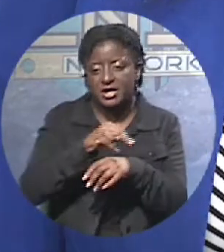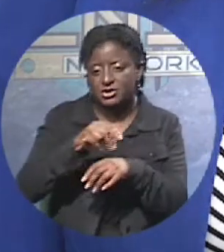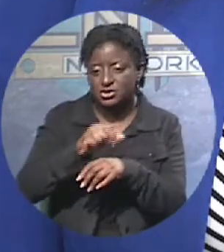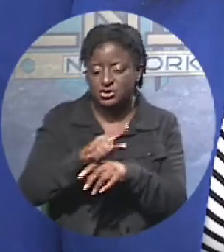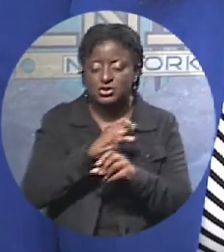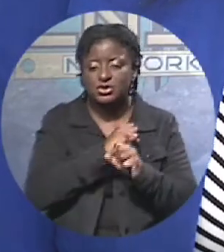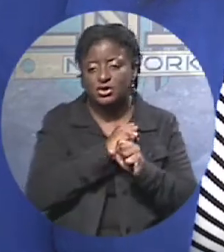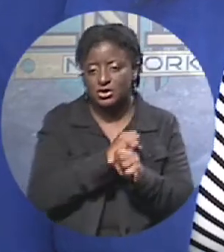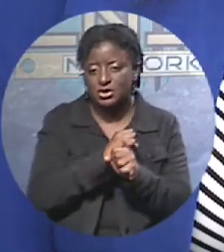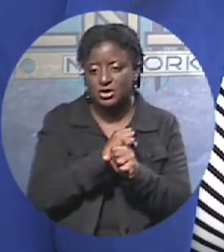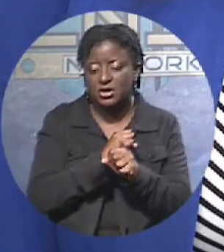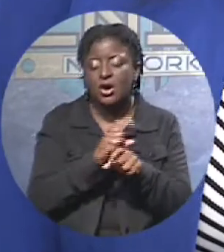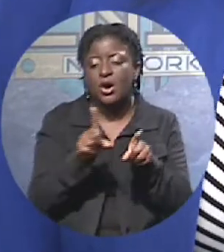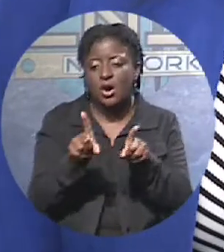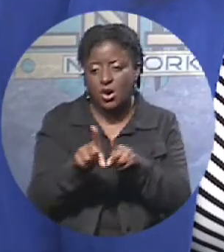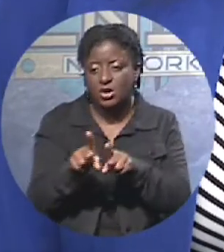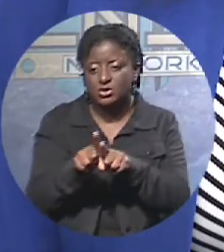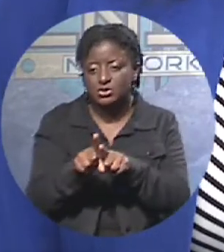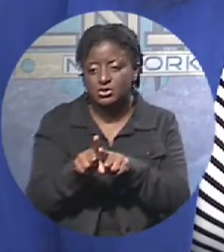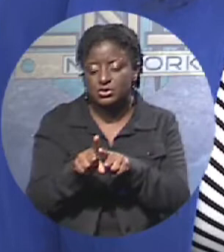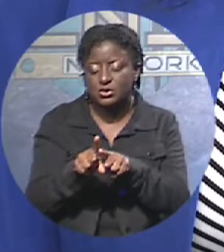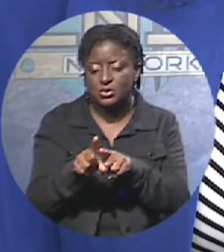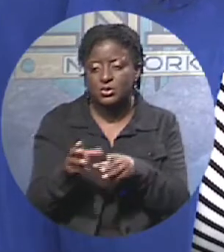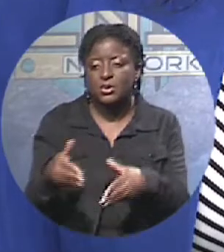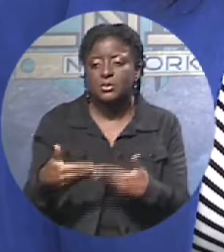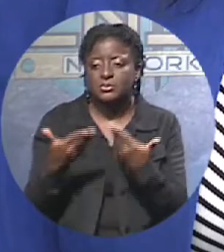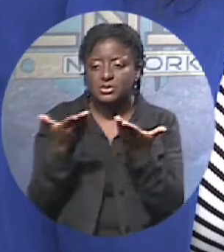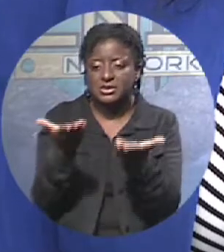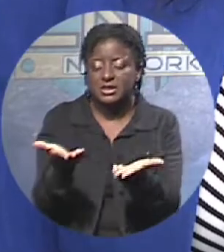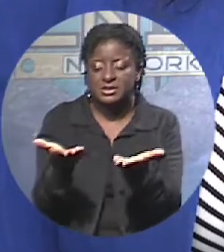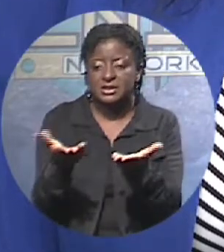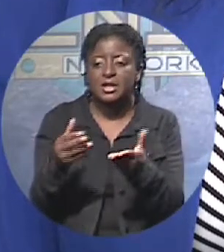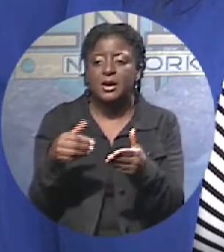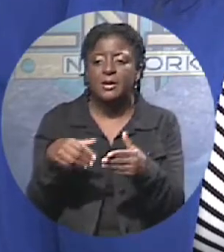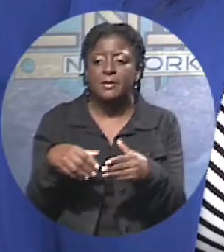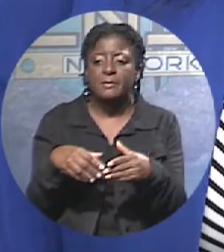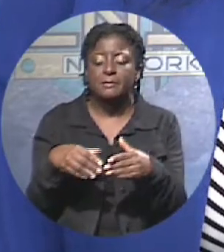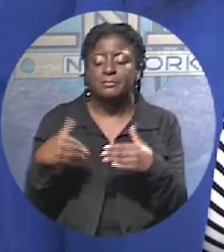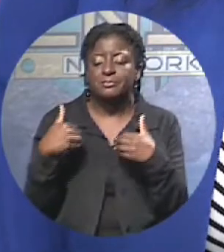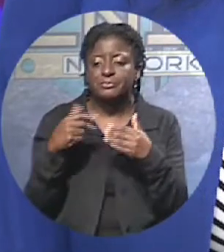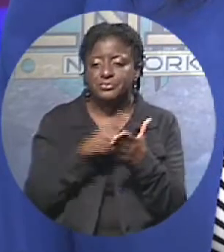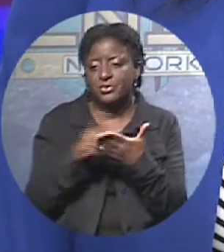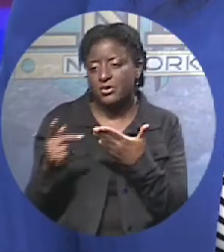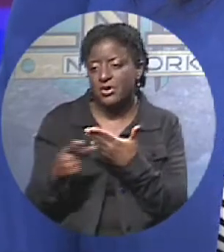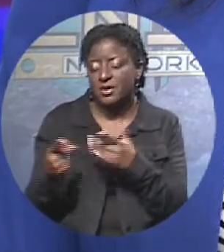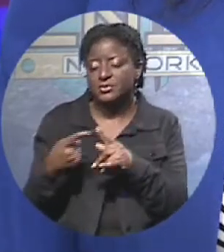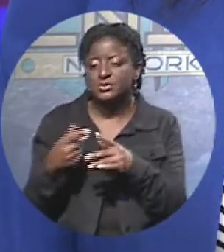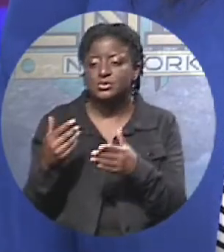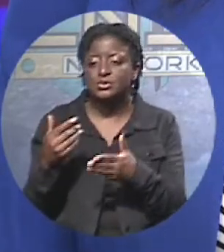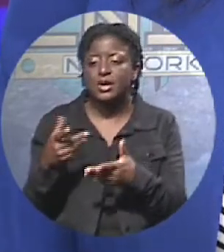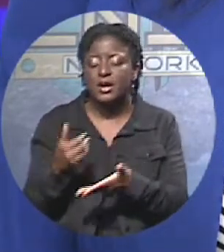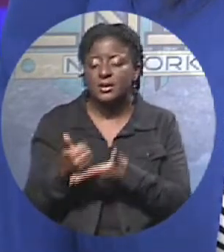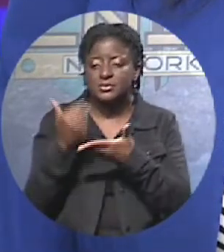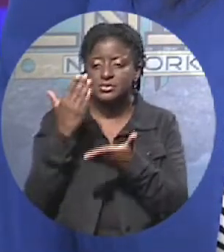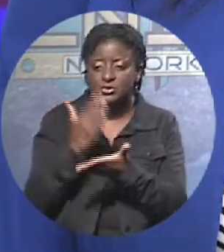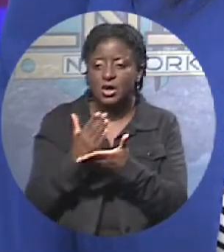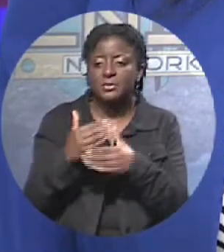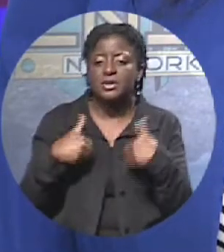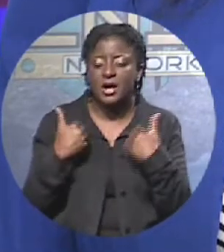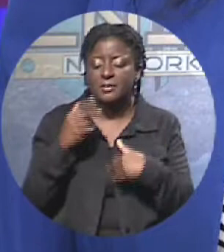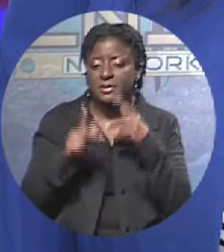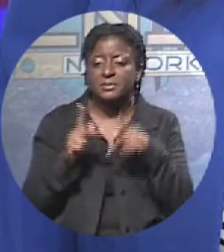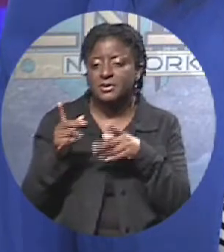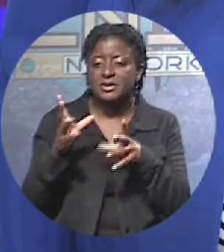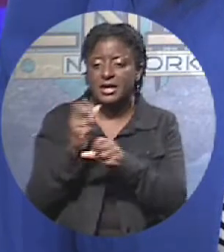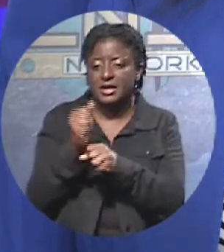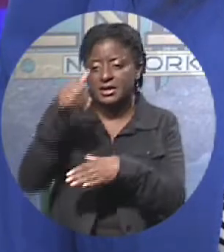also rolled out a number of programs aimed at preventing young people from getting involved in a life of crime and rehabilitating those who find